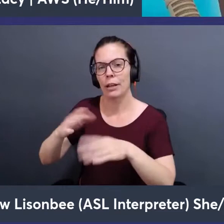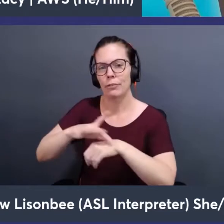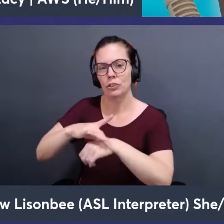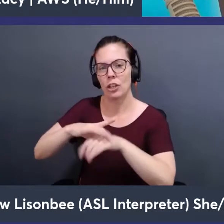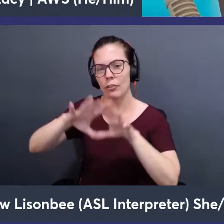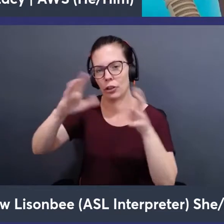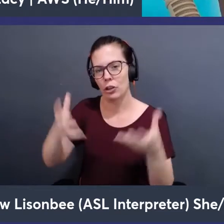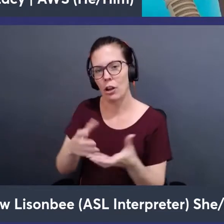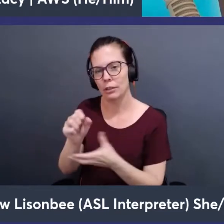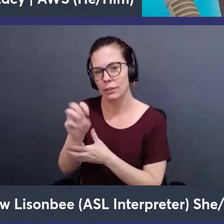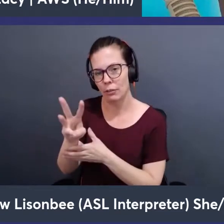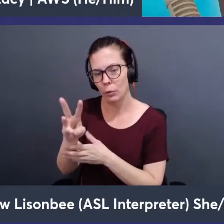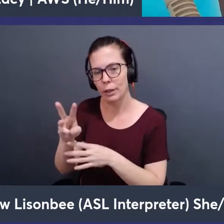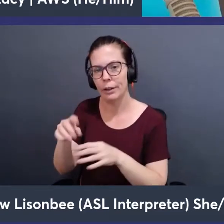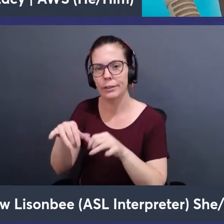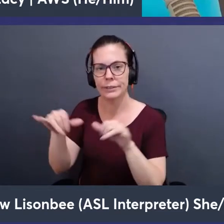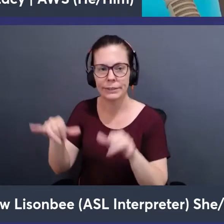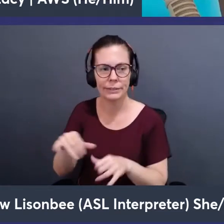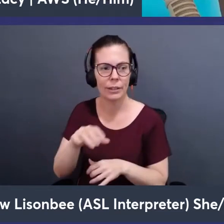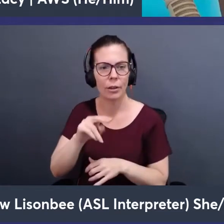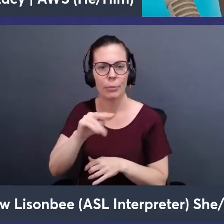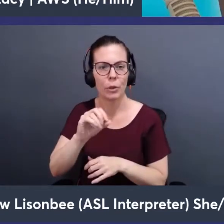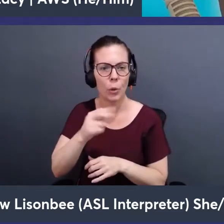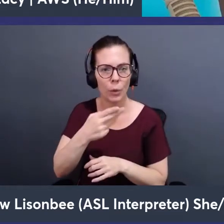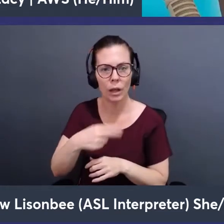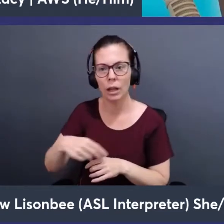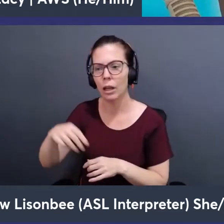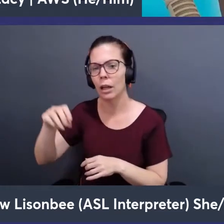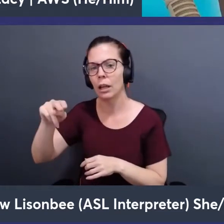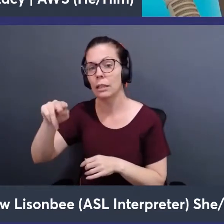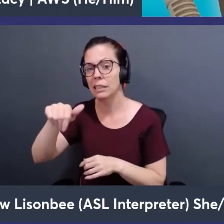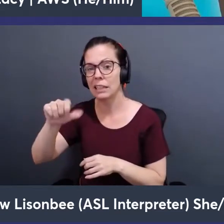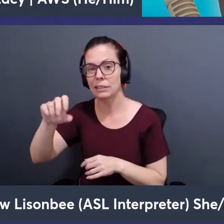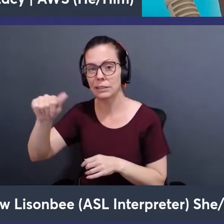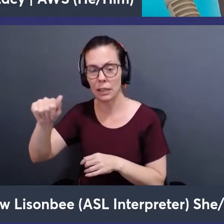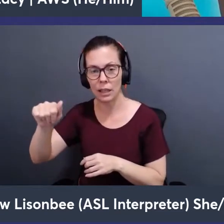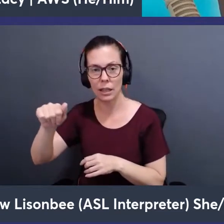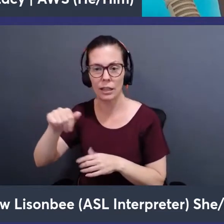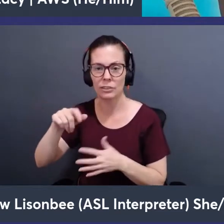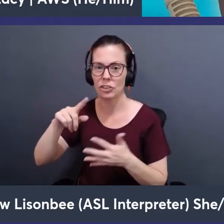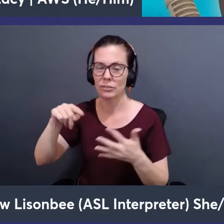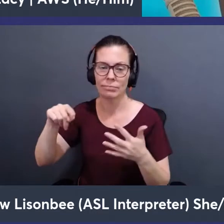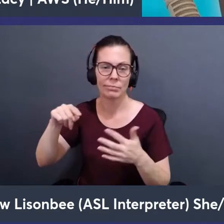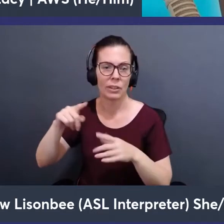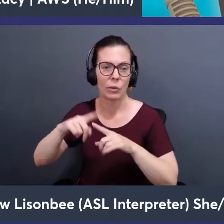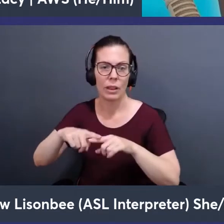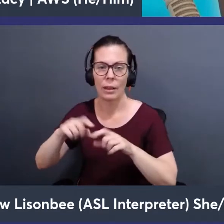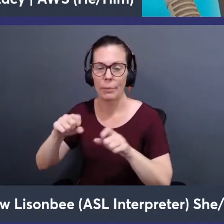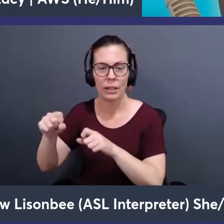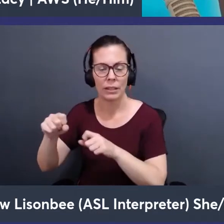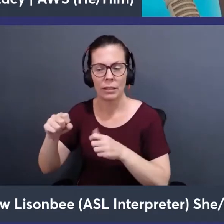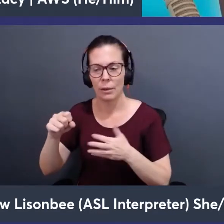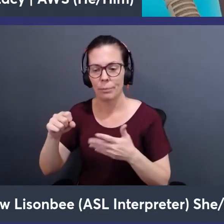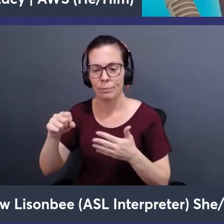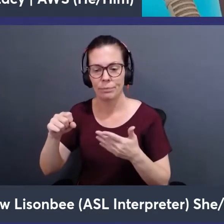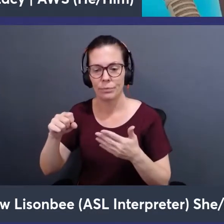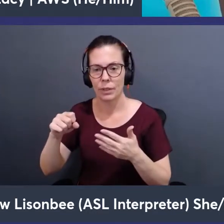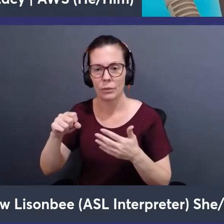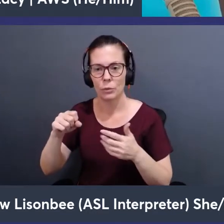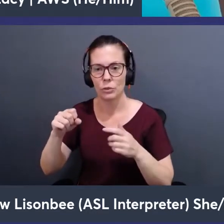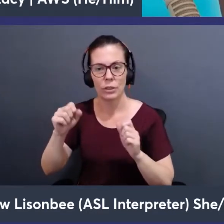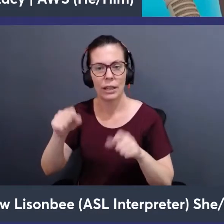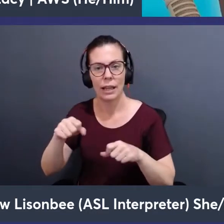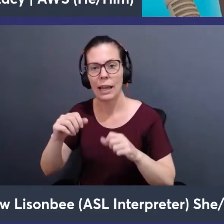with NOAA, NASA, Met Office from UK, reliably renewable